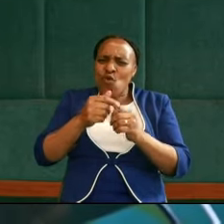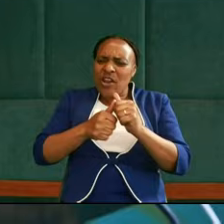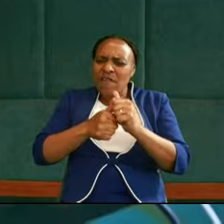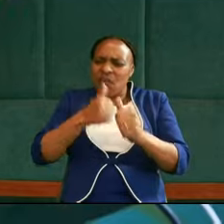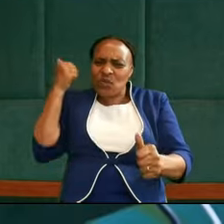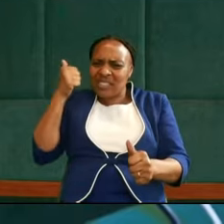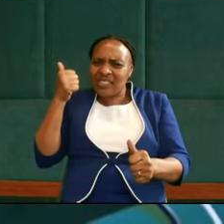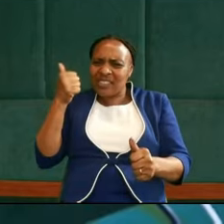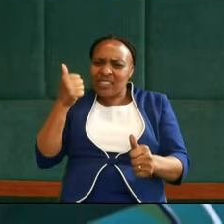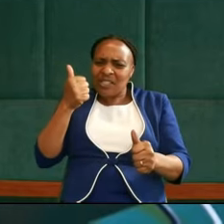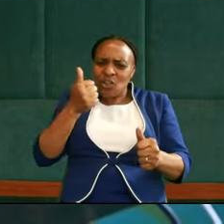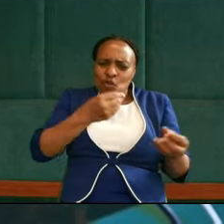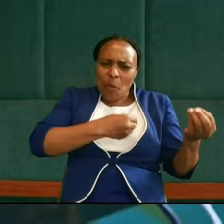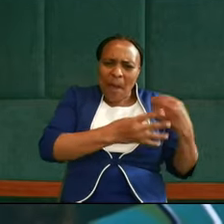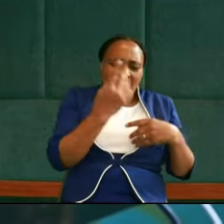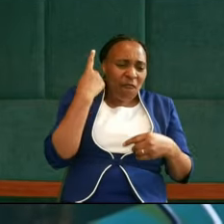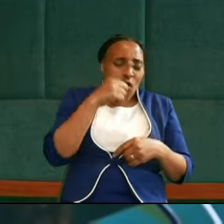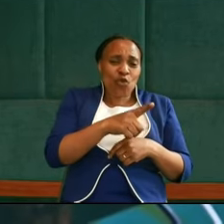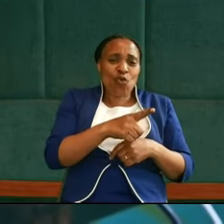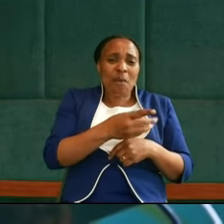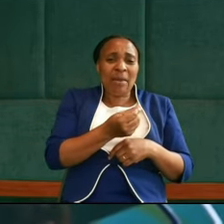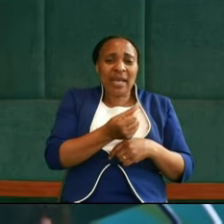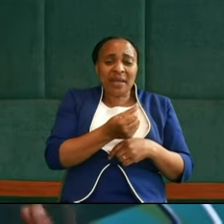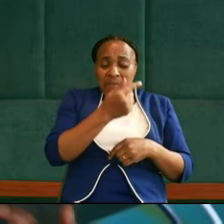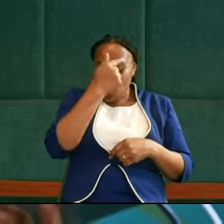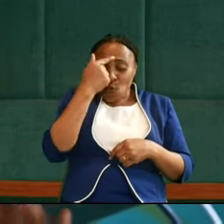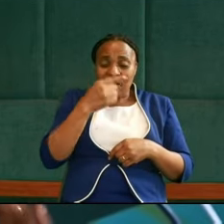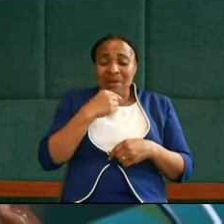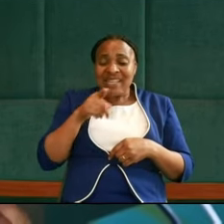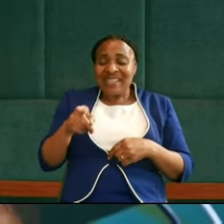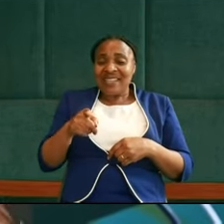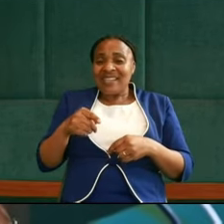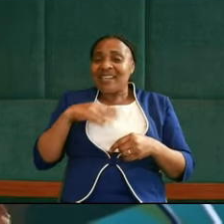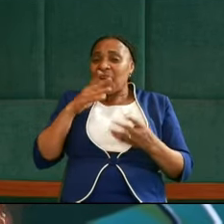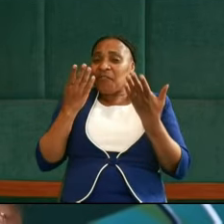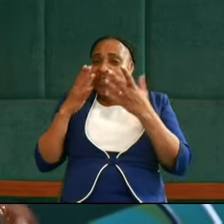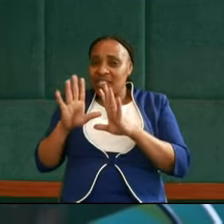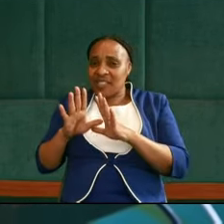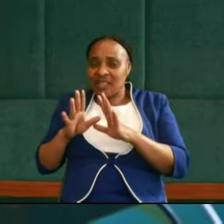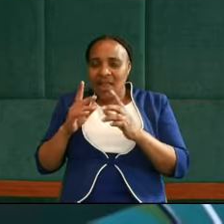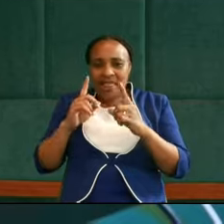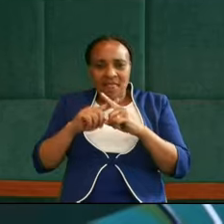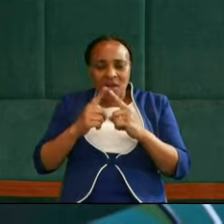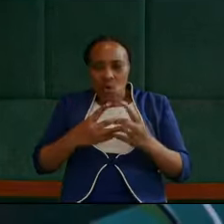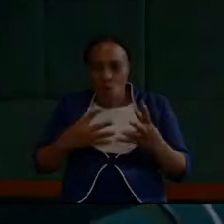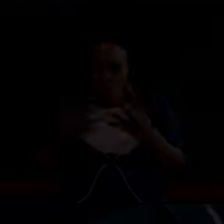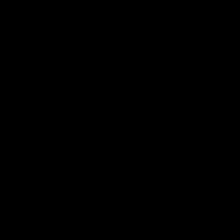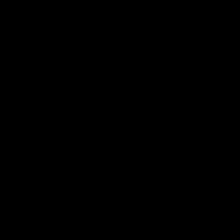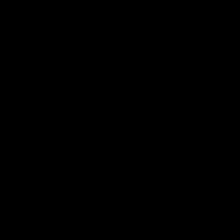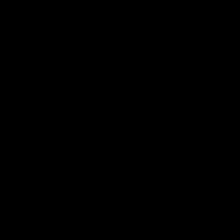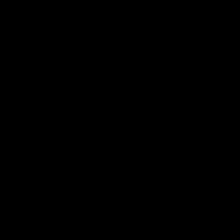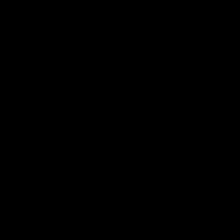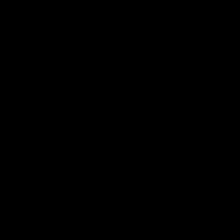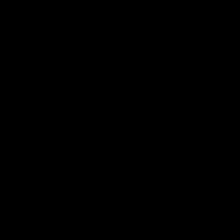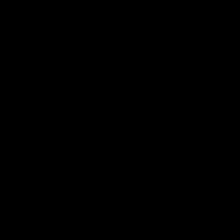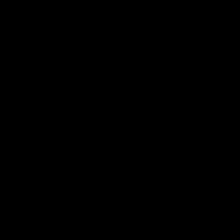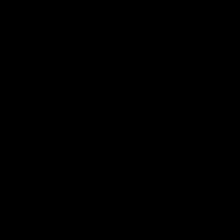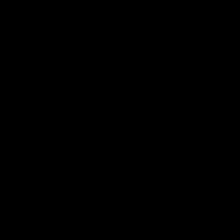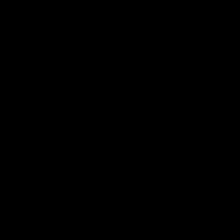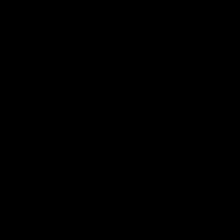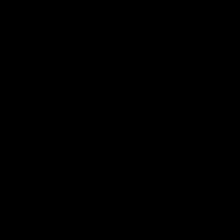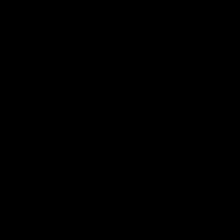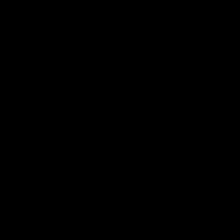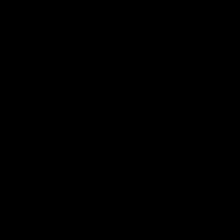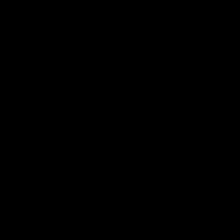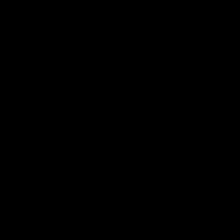money. For Naboth is not alive, he is dead. So it was, when Ahab heard that Naboth was